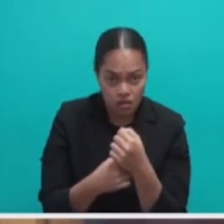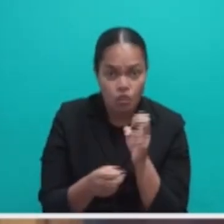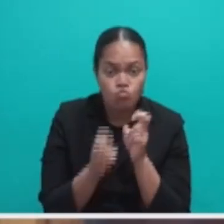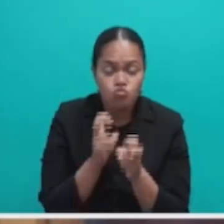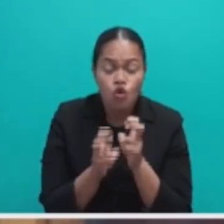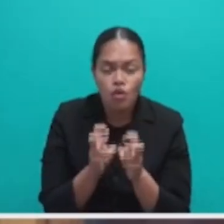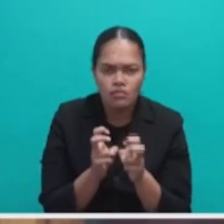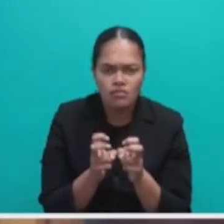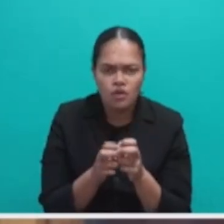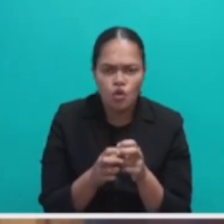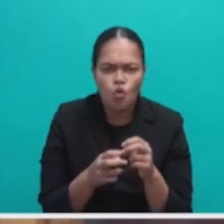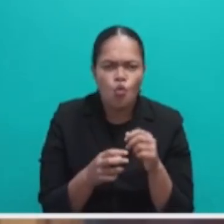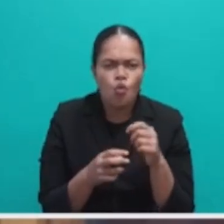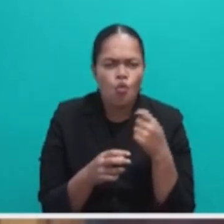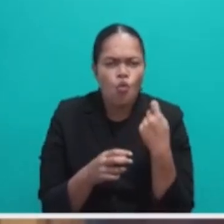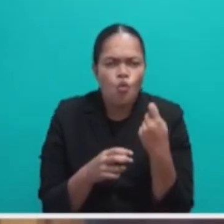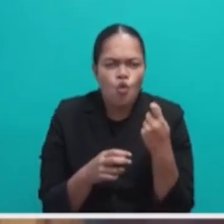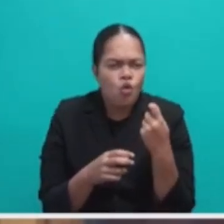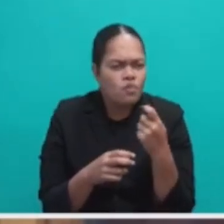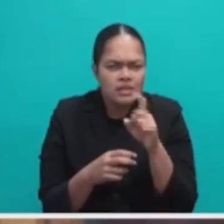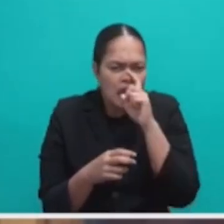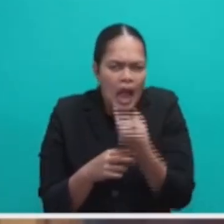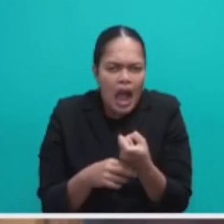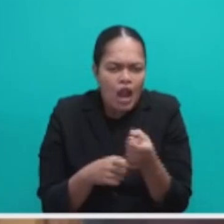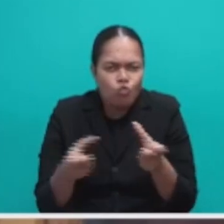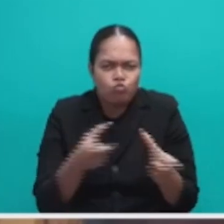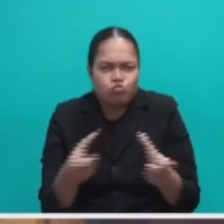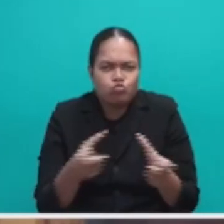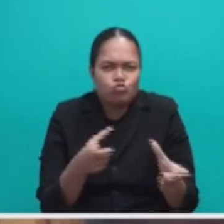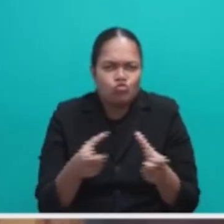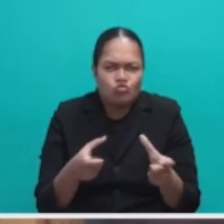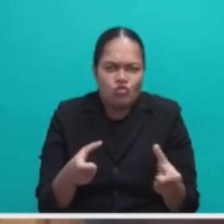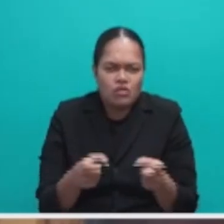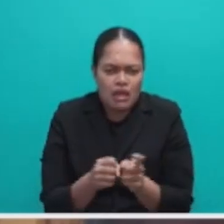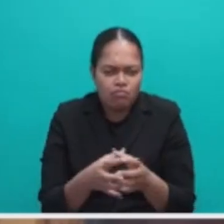is almost impossible to crush, as he wanted to do